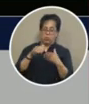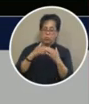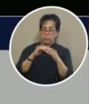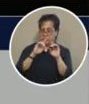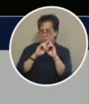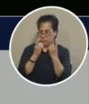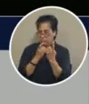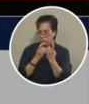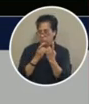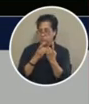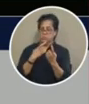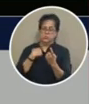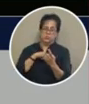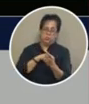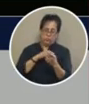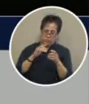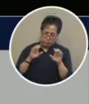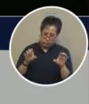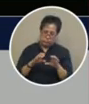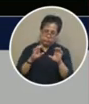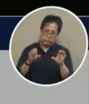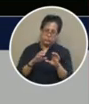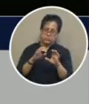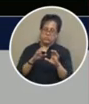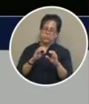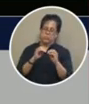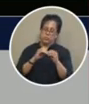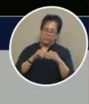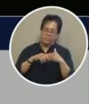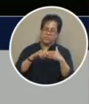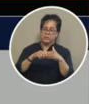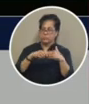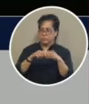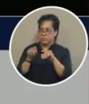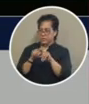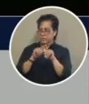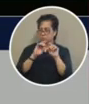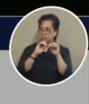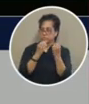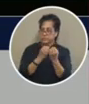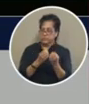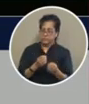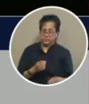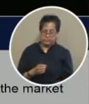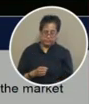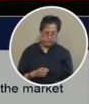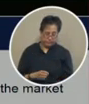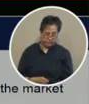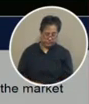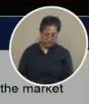districts. So we've been a lot more agile as an organization. Next slide.